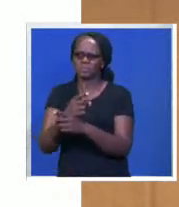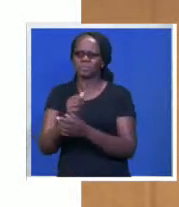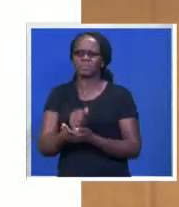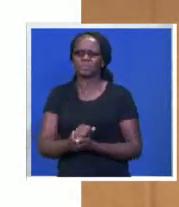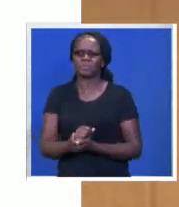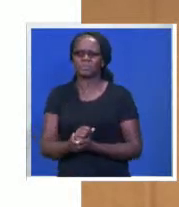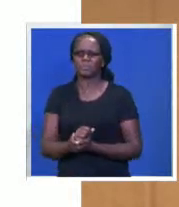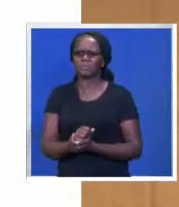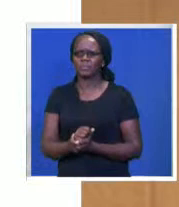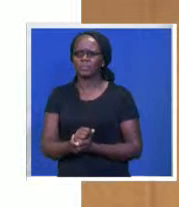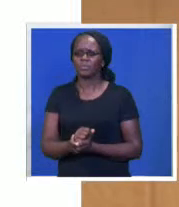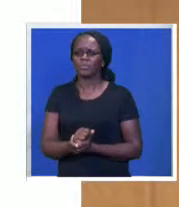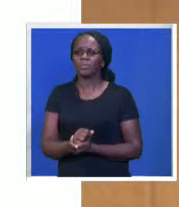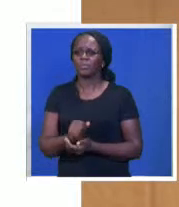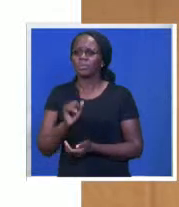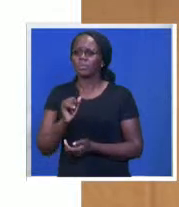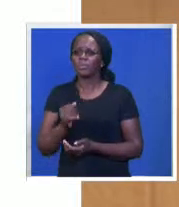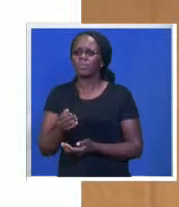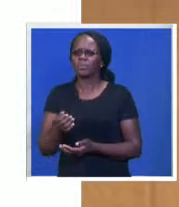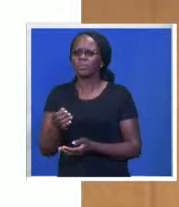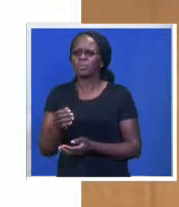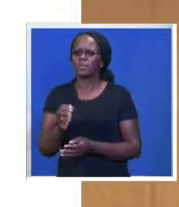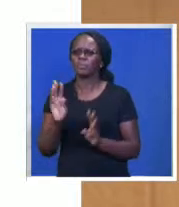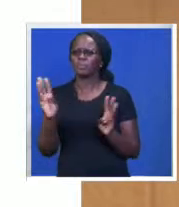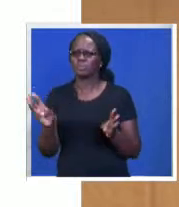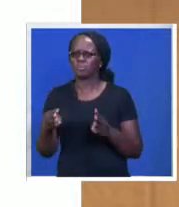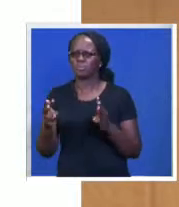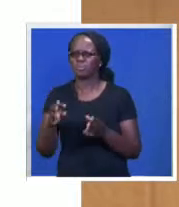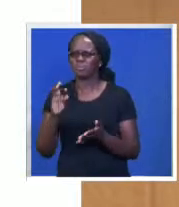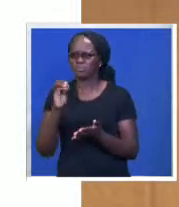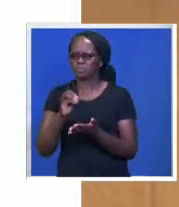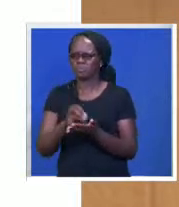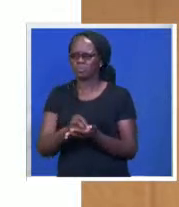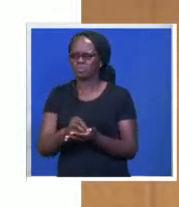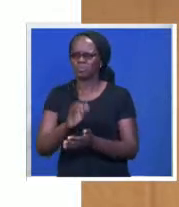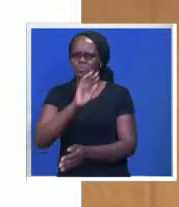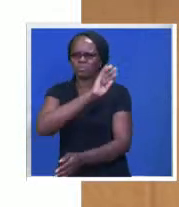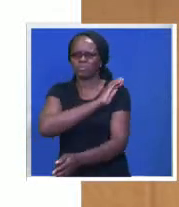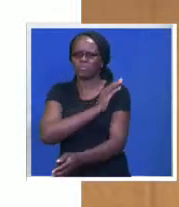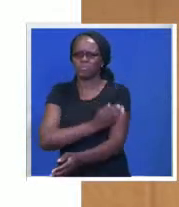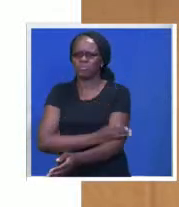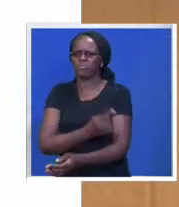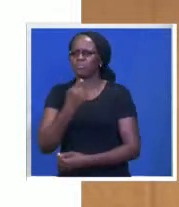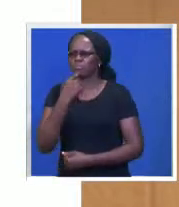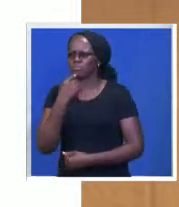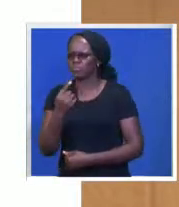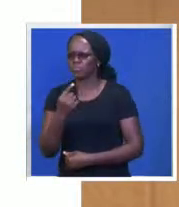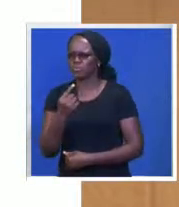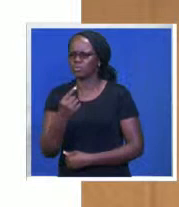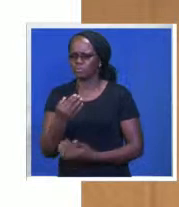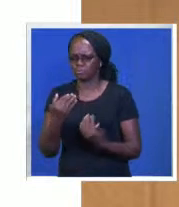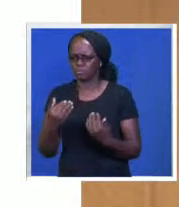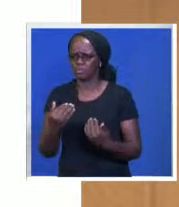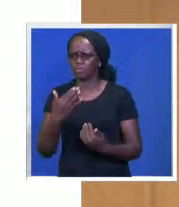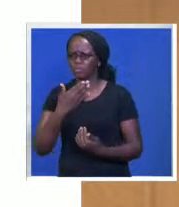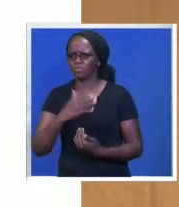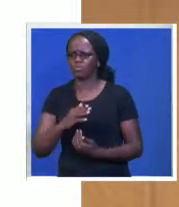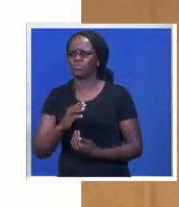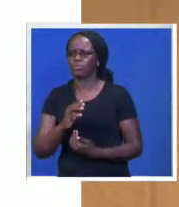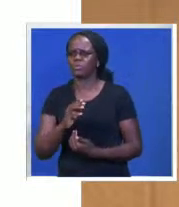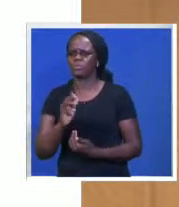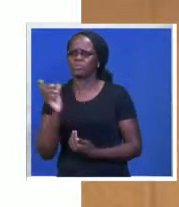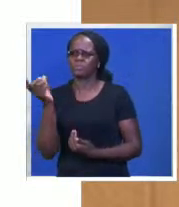is when someone has power over something. You might have authority to decide. You might have authority over a